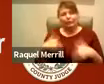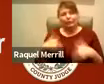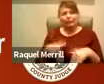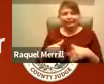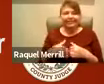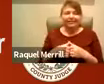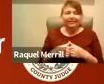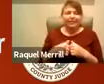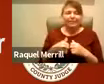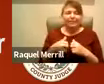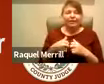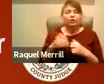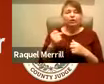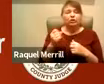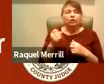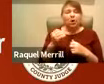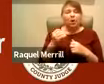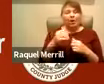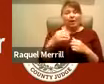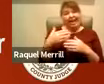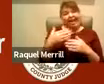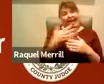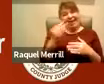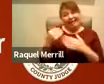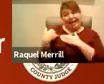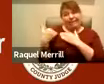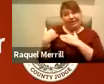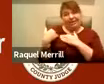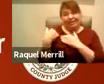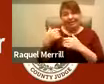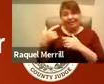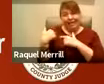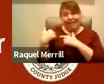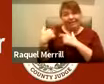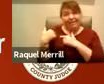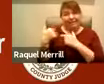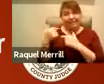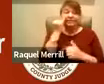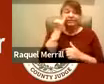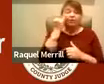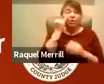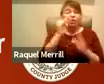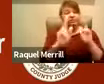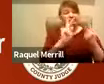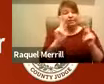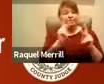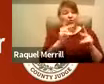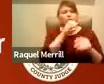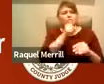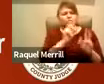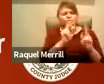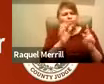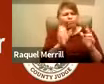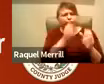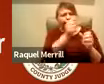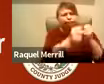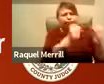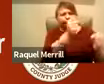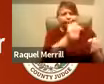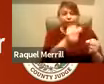and then liability when you put possible people, elderly people somewhere like that. There's